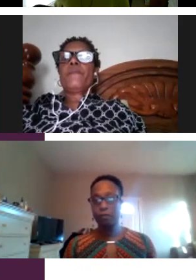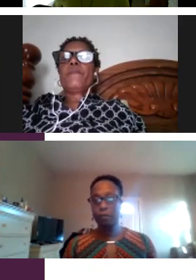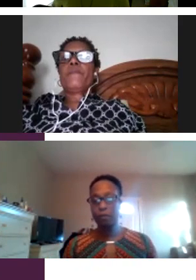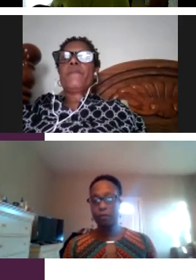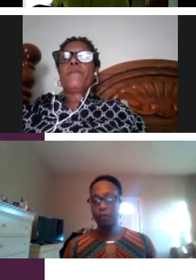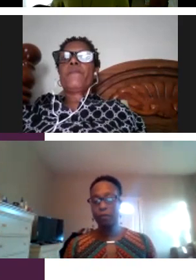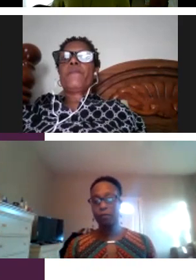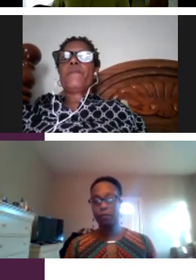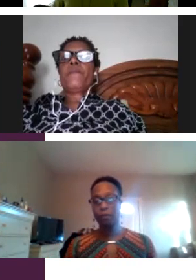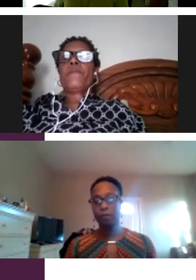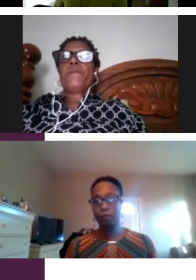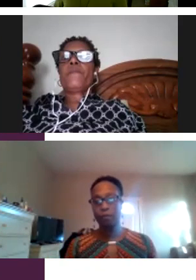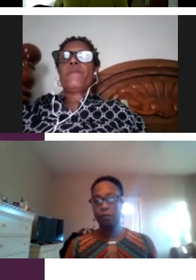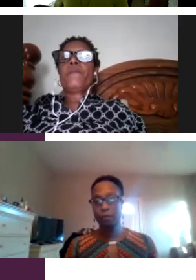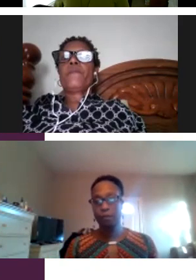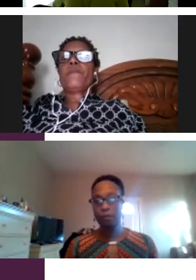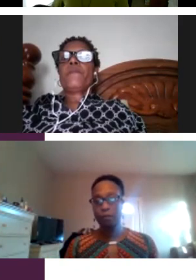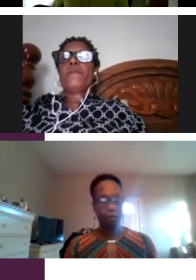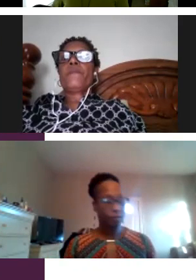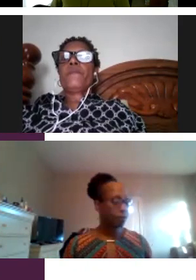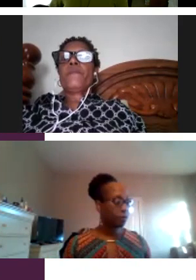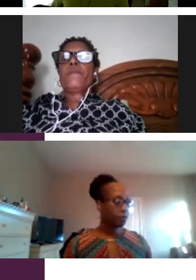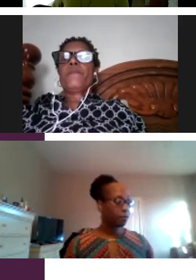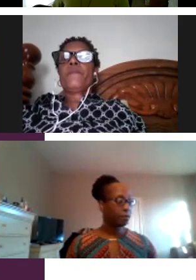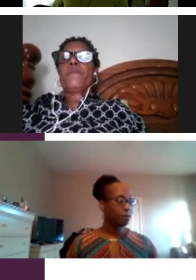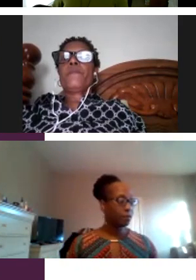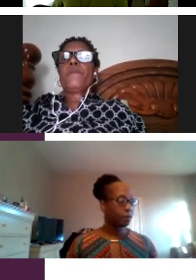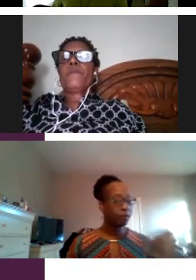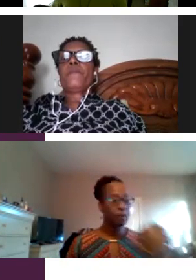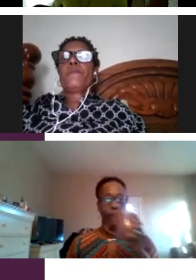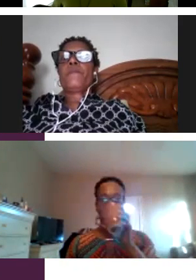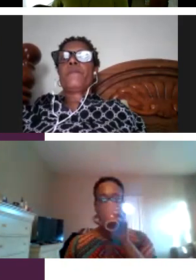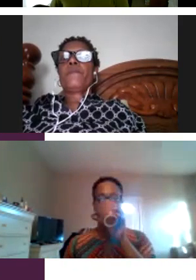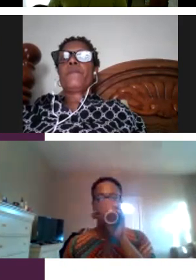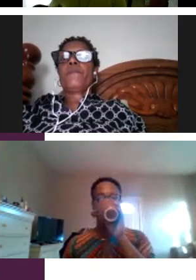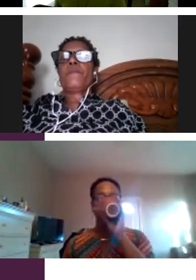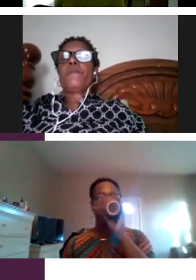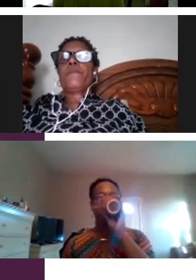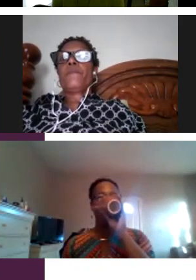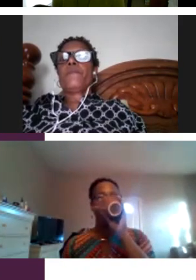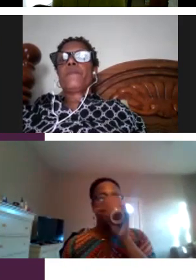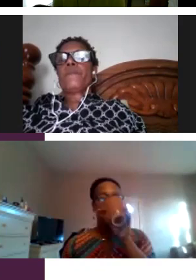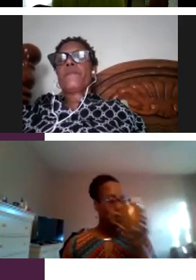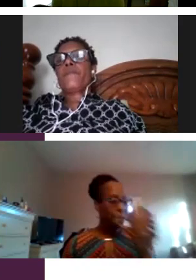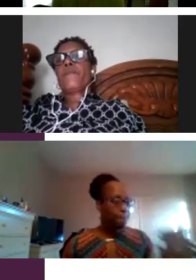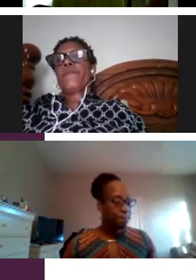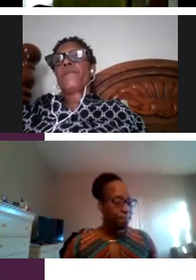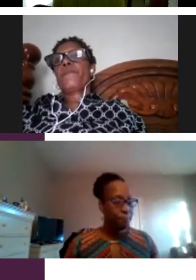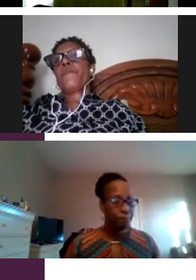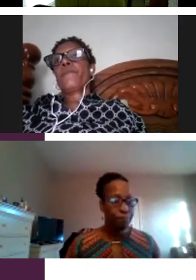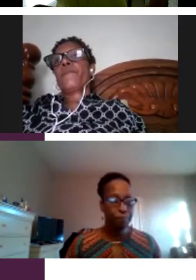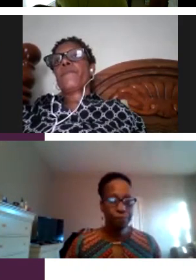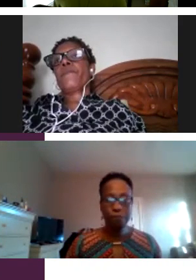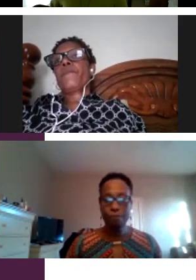to actually go and look at the root cause analysis of why women might not be getting the care they need, how we can